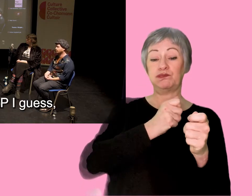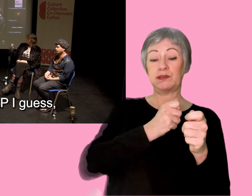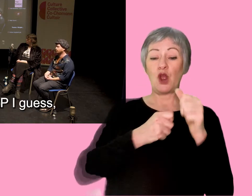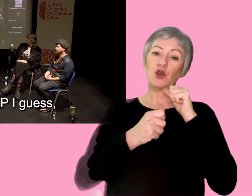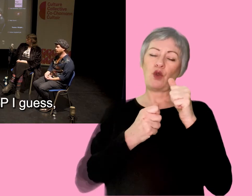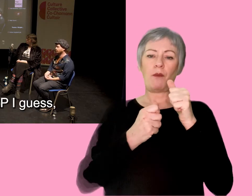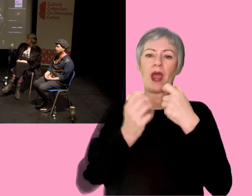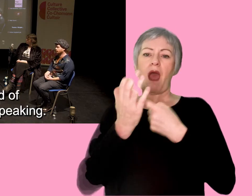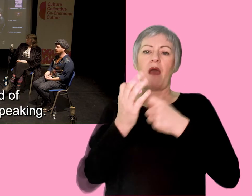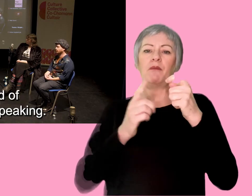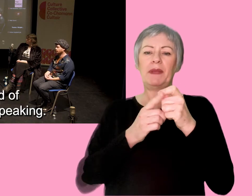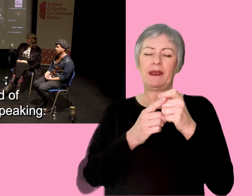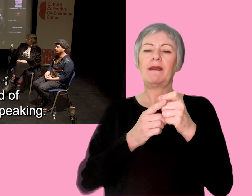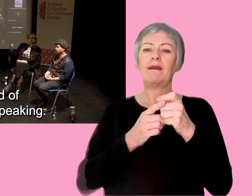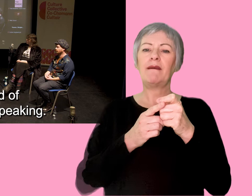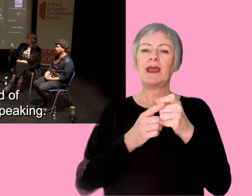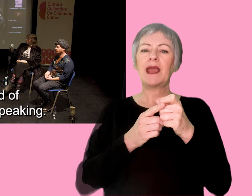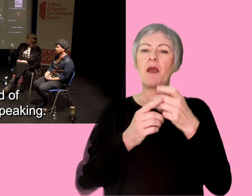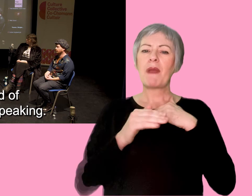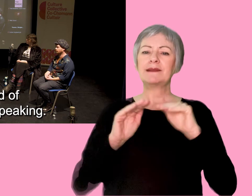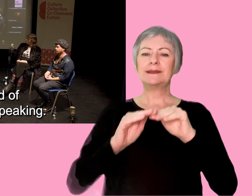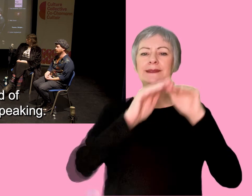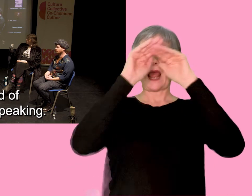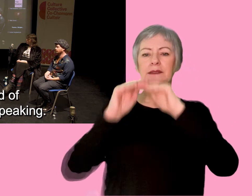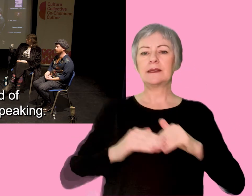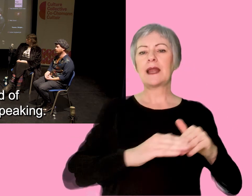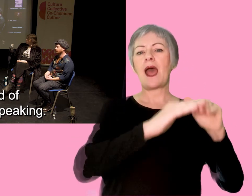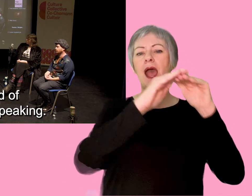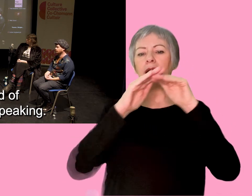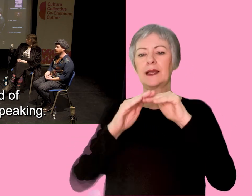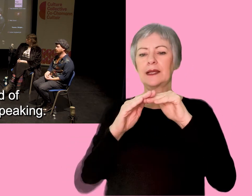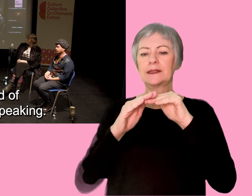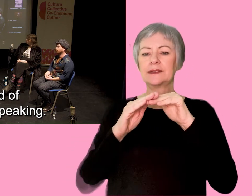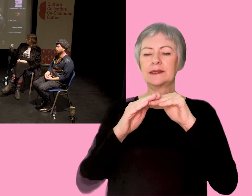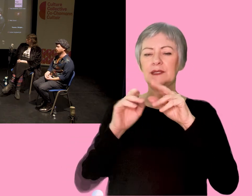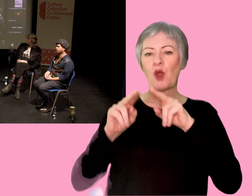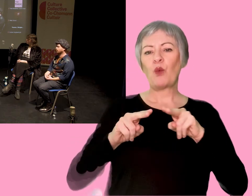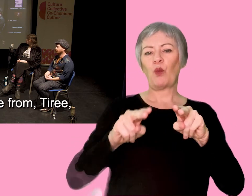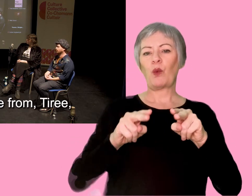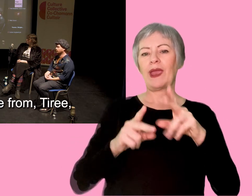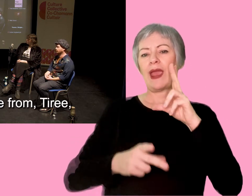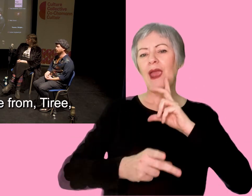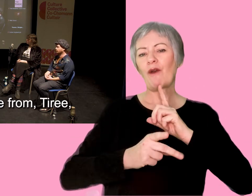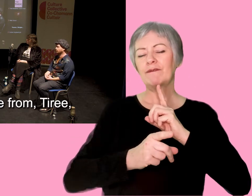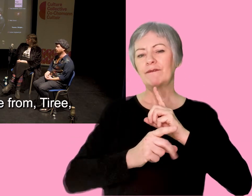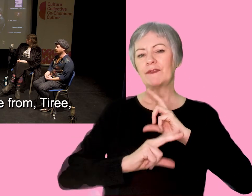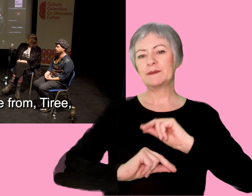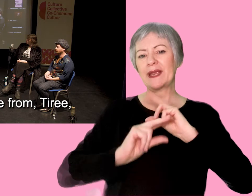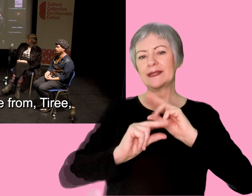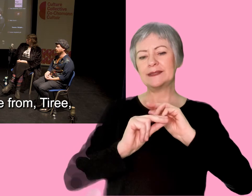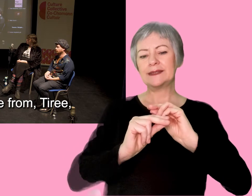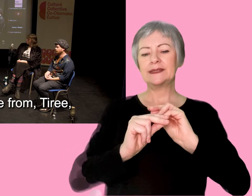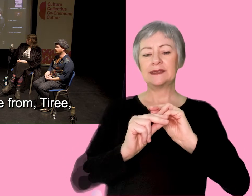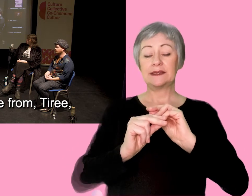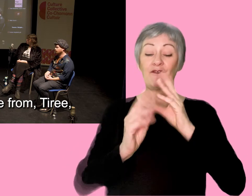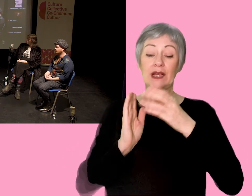call an RP, I guess, but more of a kind of standardised kind of way of speaking. For example,